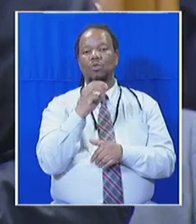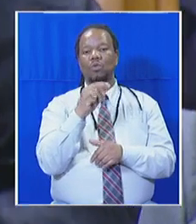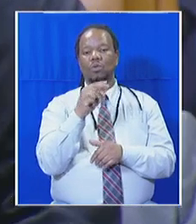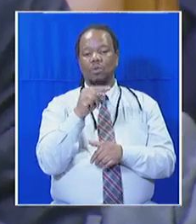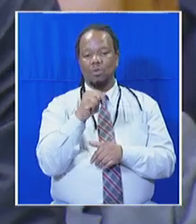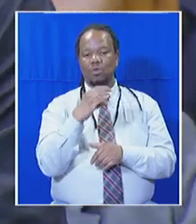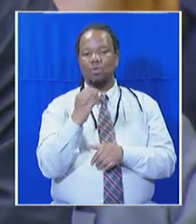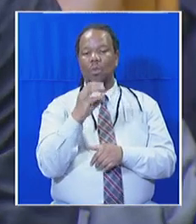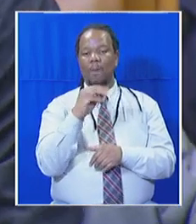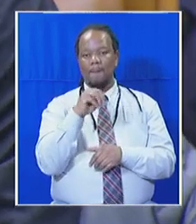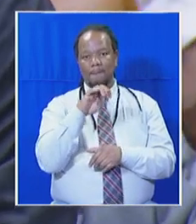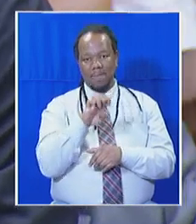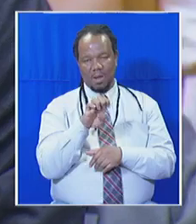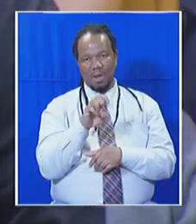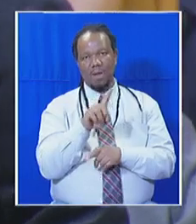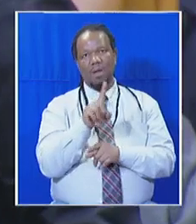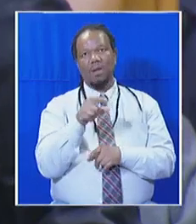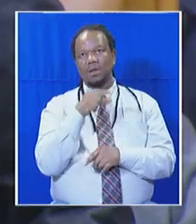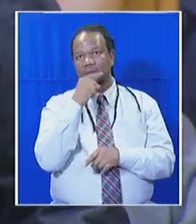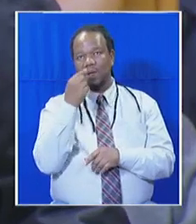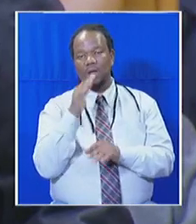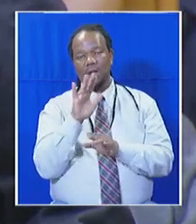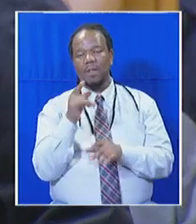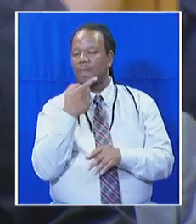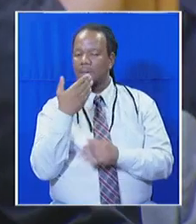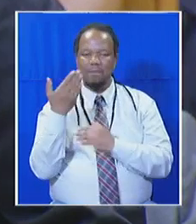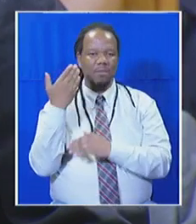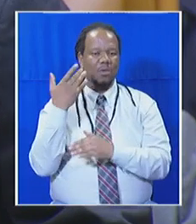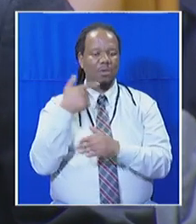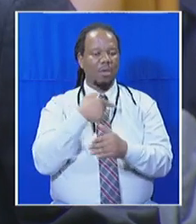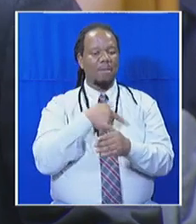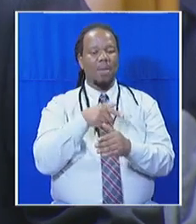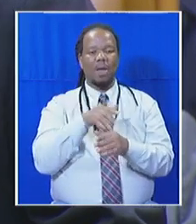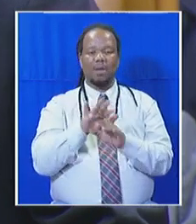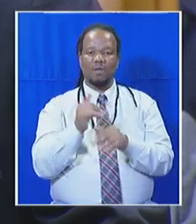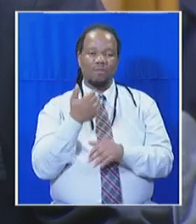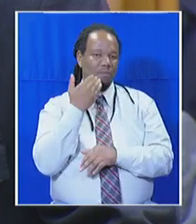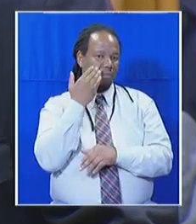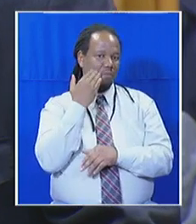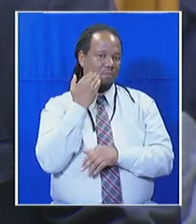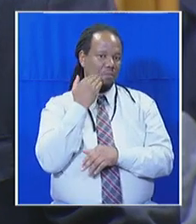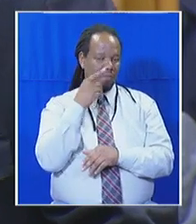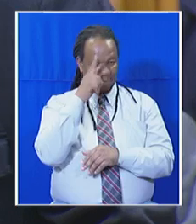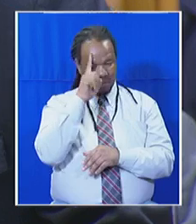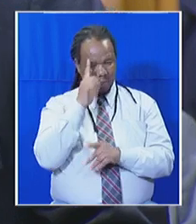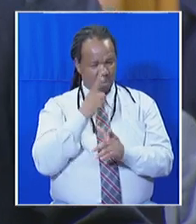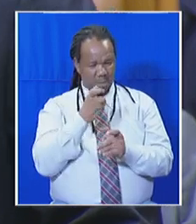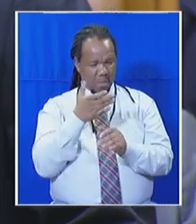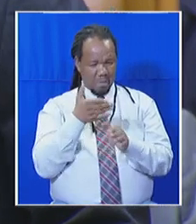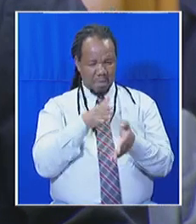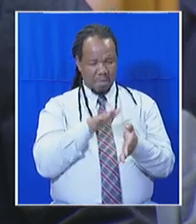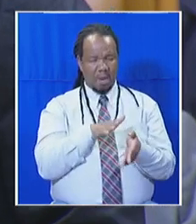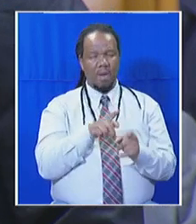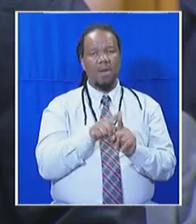of what was called the Blood River, with the process of reconciliation,